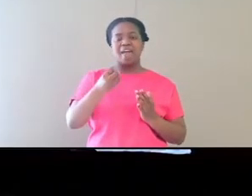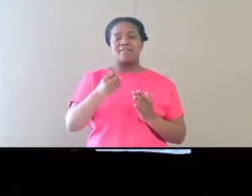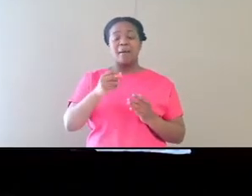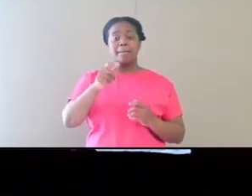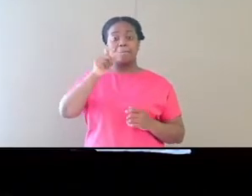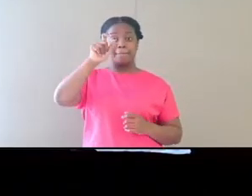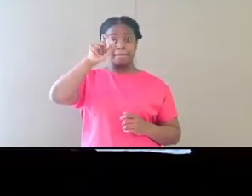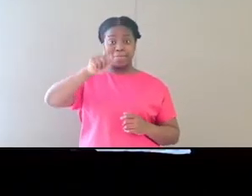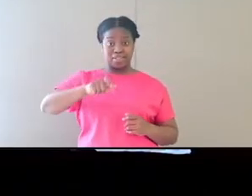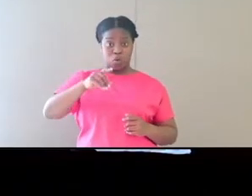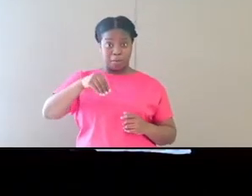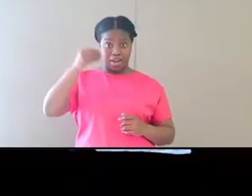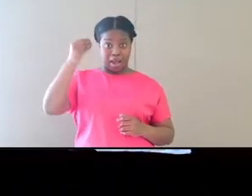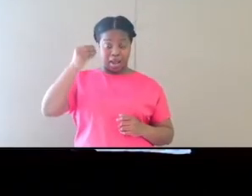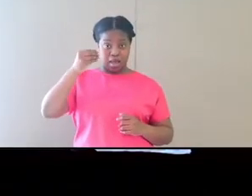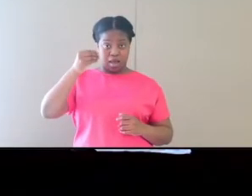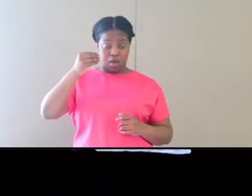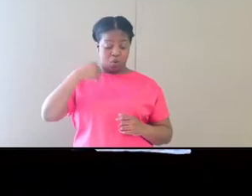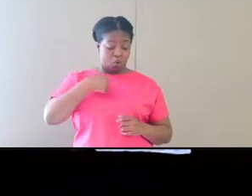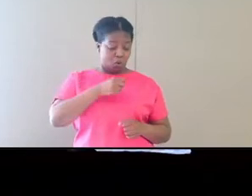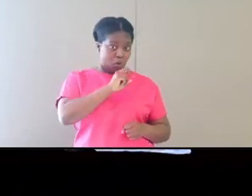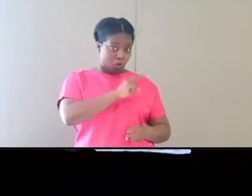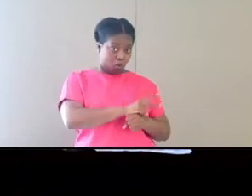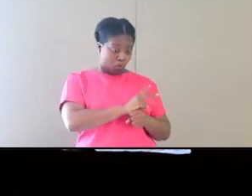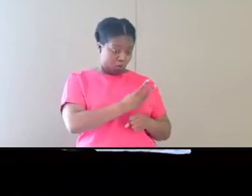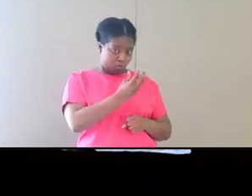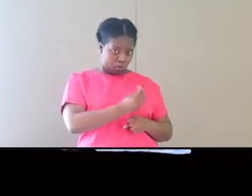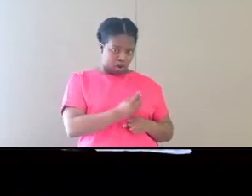every caregiver who received a child support grant.